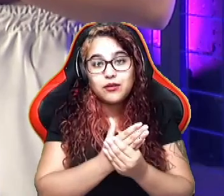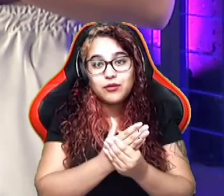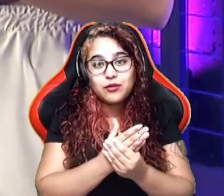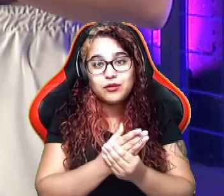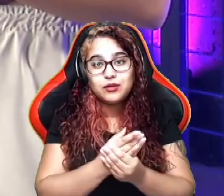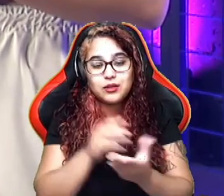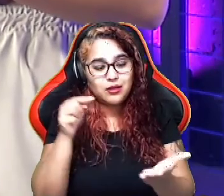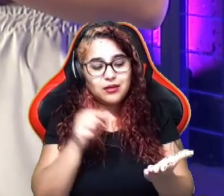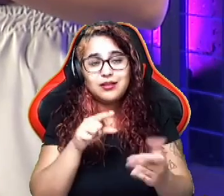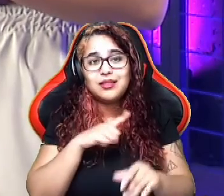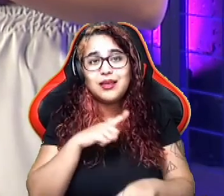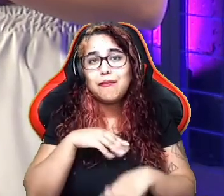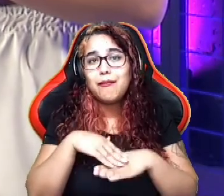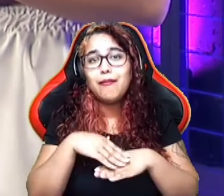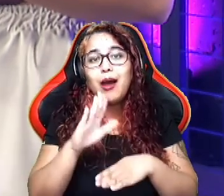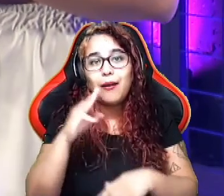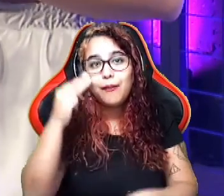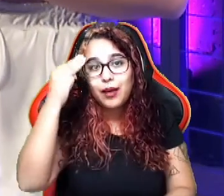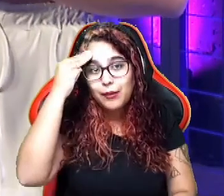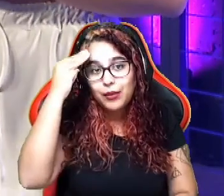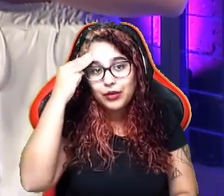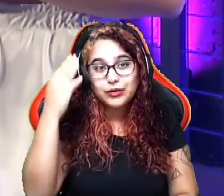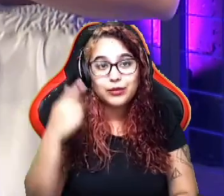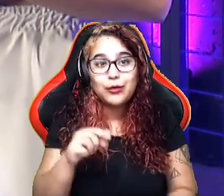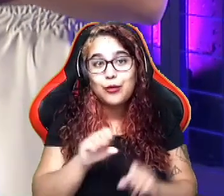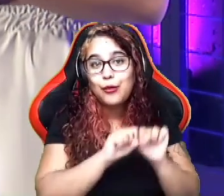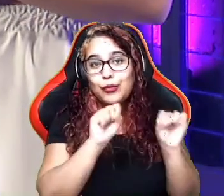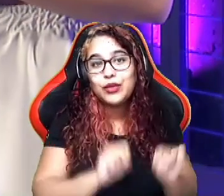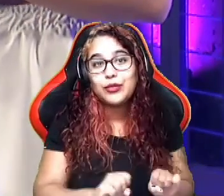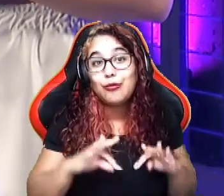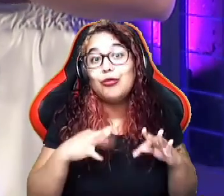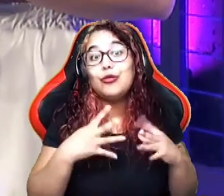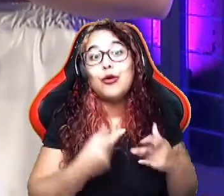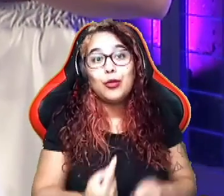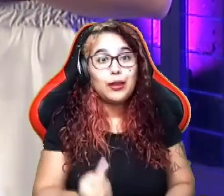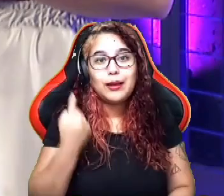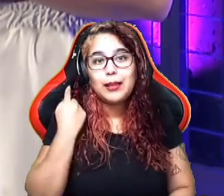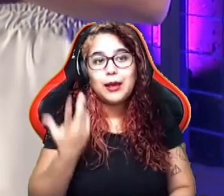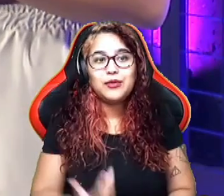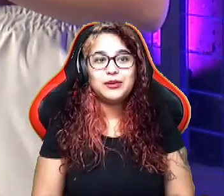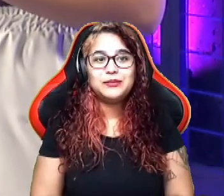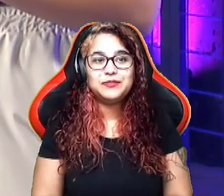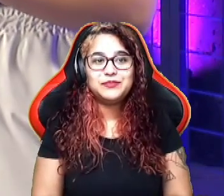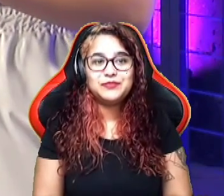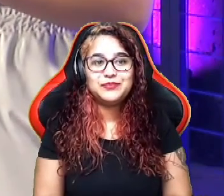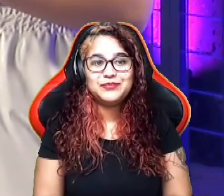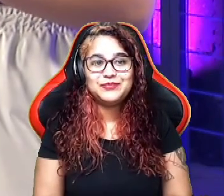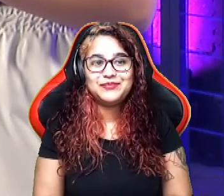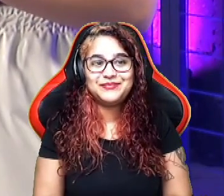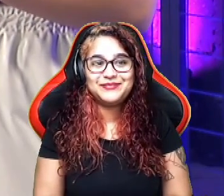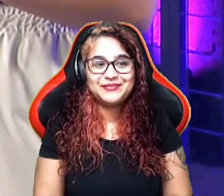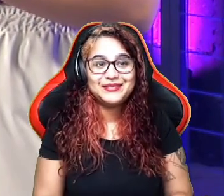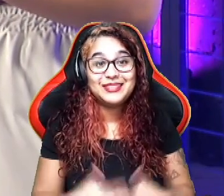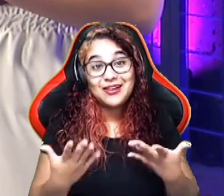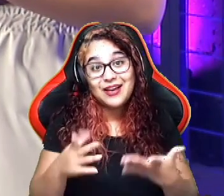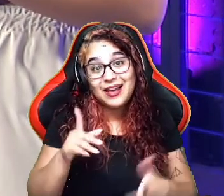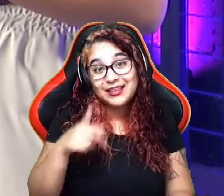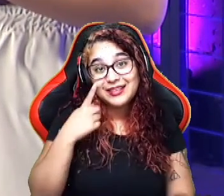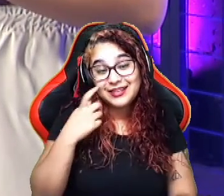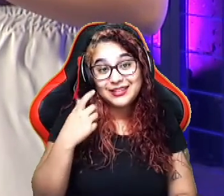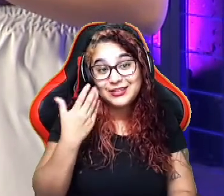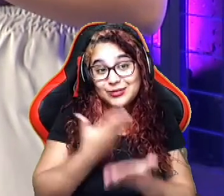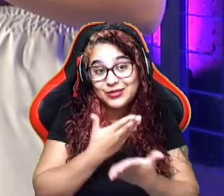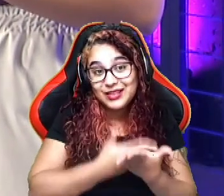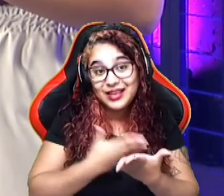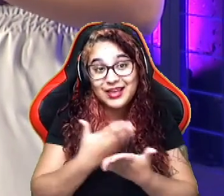an empty file on the notepad has more memory than the whole computer at the time. It would be interesting